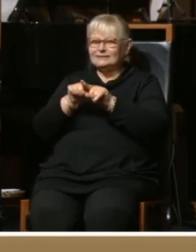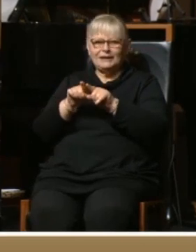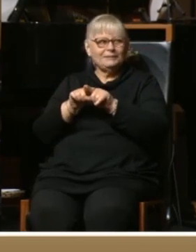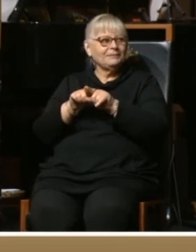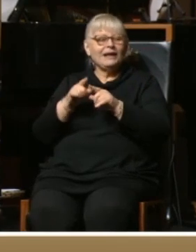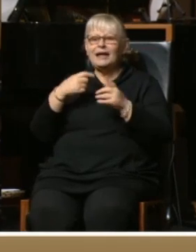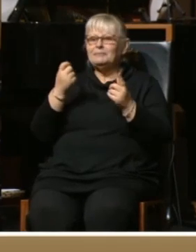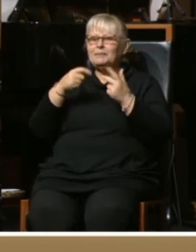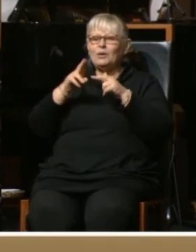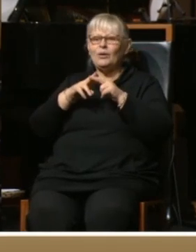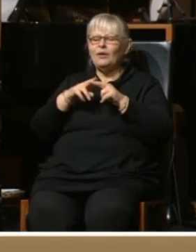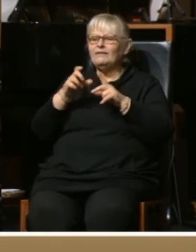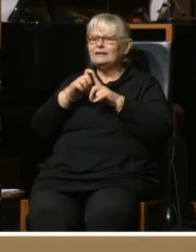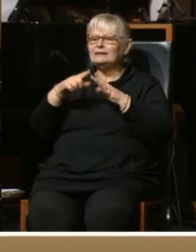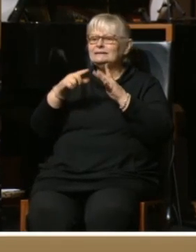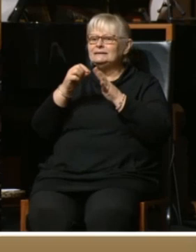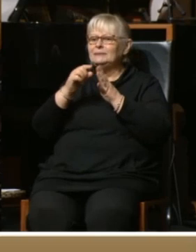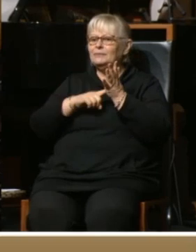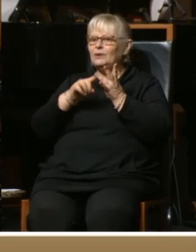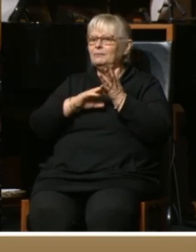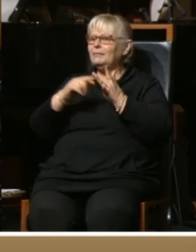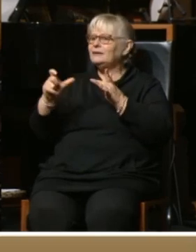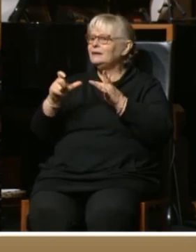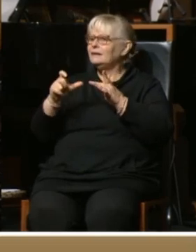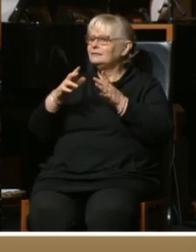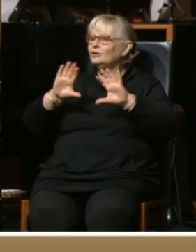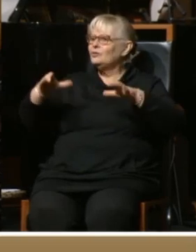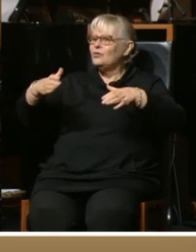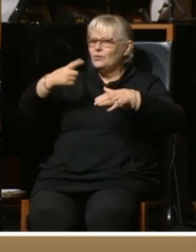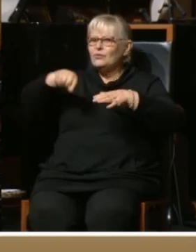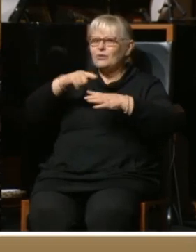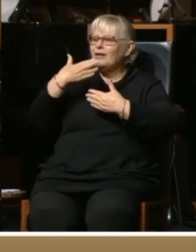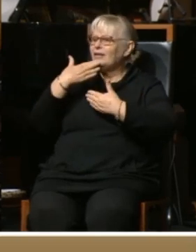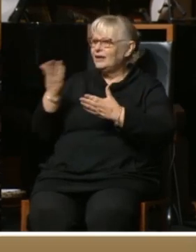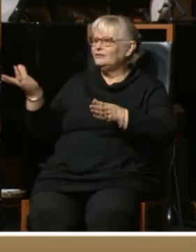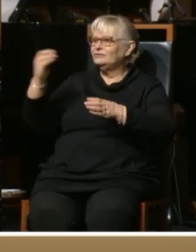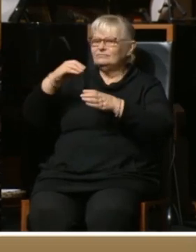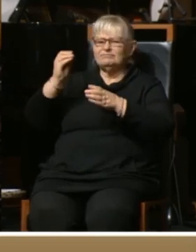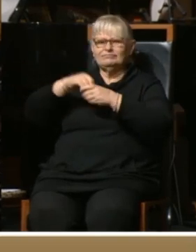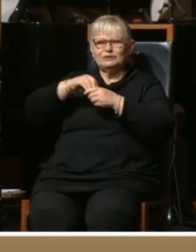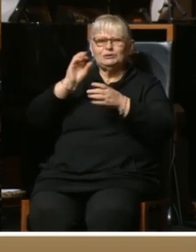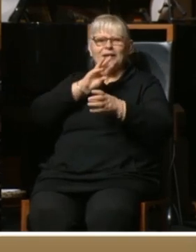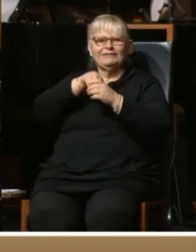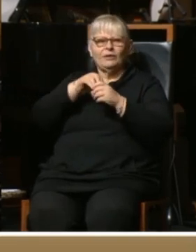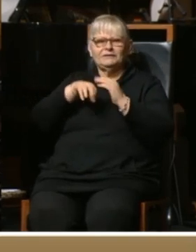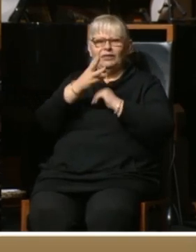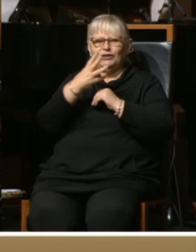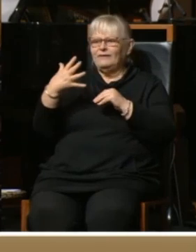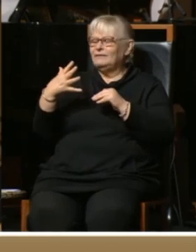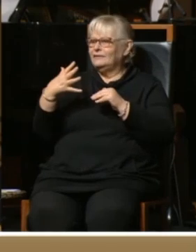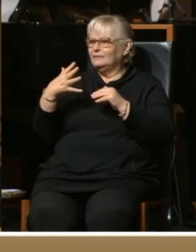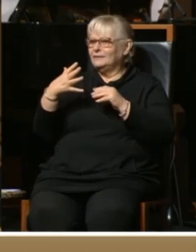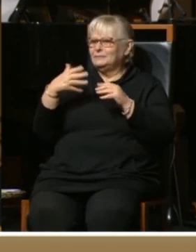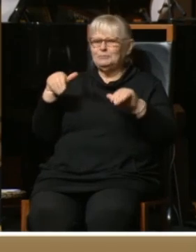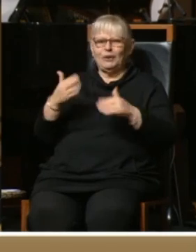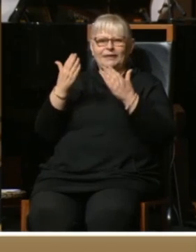also members of the Diplomatic Corps that have joined us today. Thank you for participating in the 35th birthday celebrations of Parliament